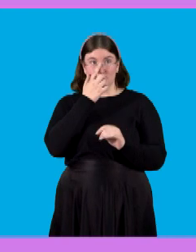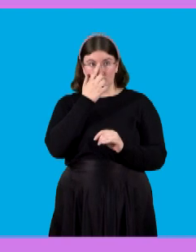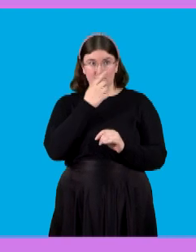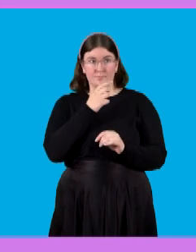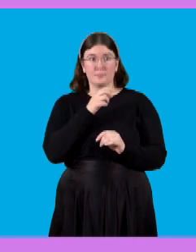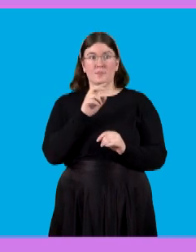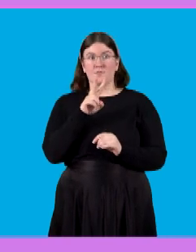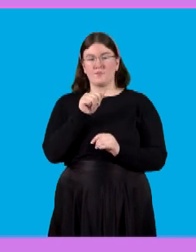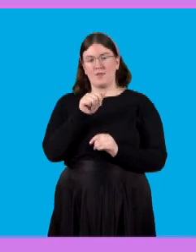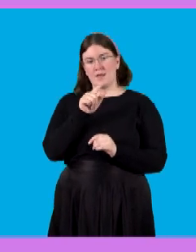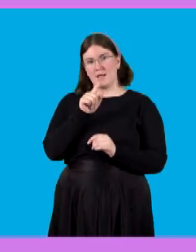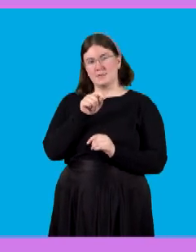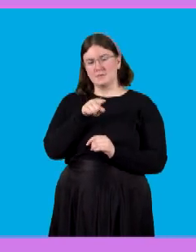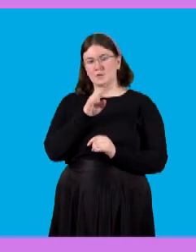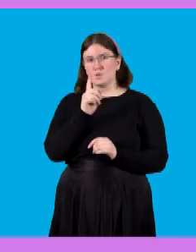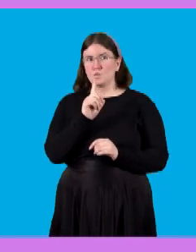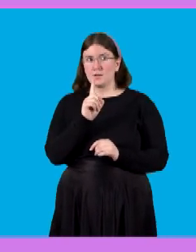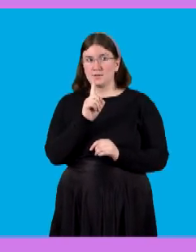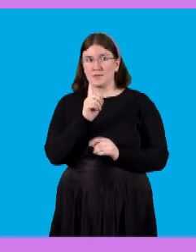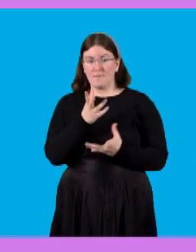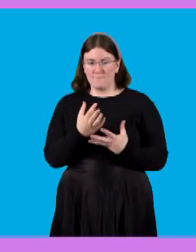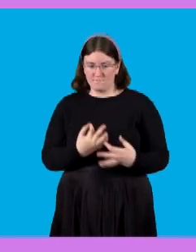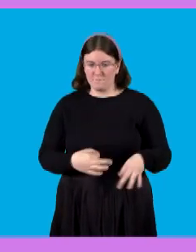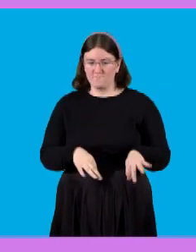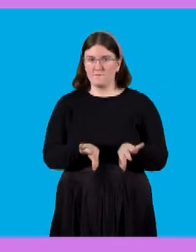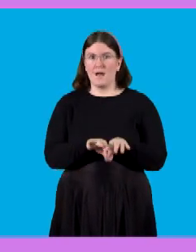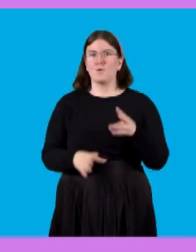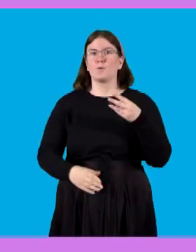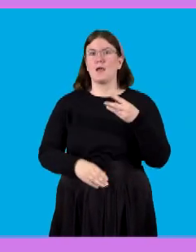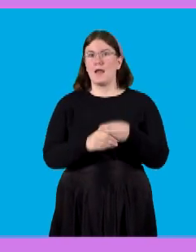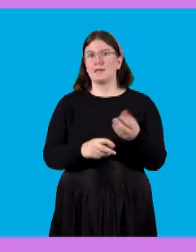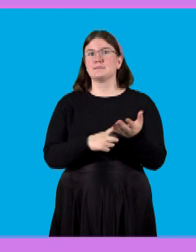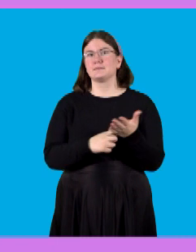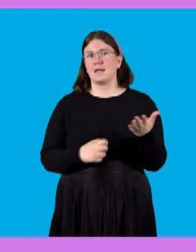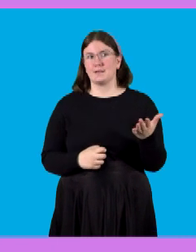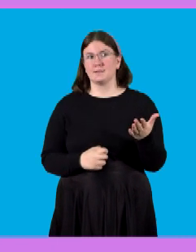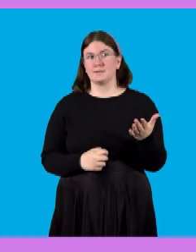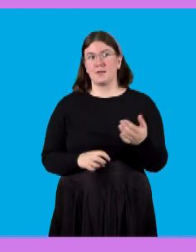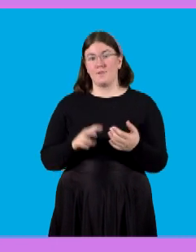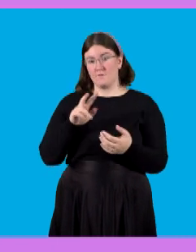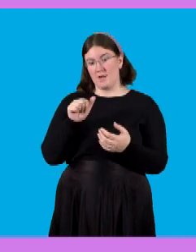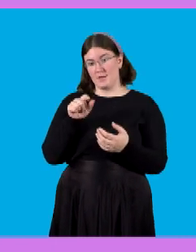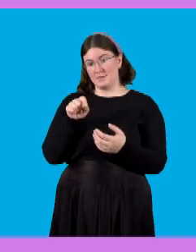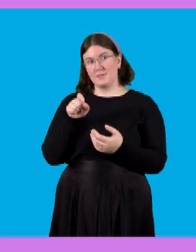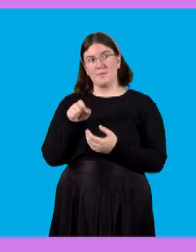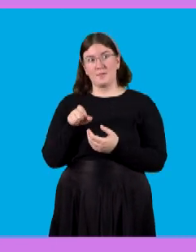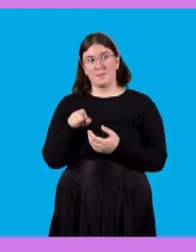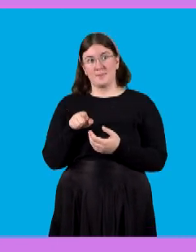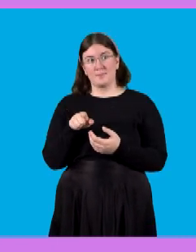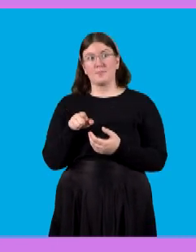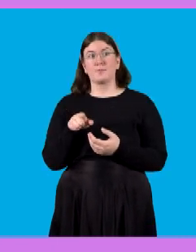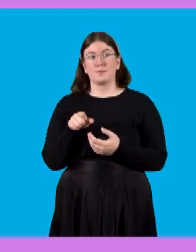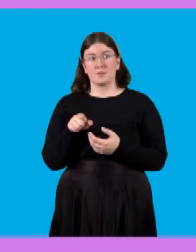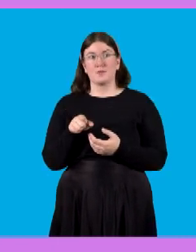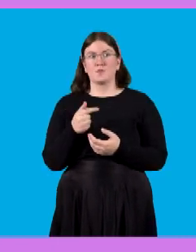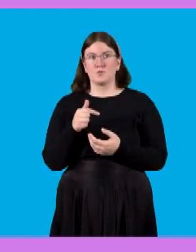value added tax, right? There's the abbreviation written in full. VAT is a charge, right, added to the purchase